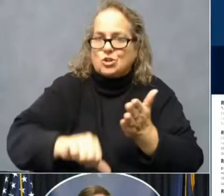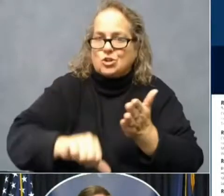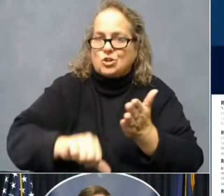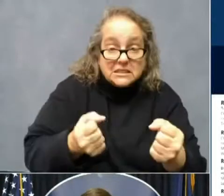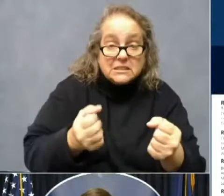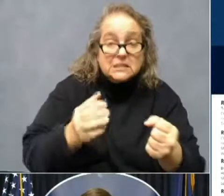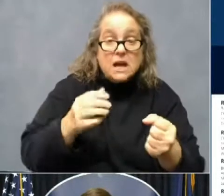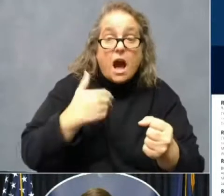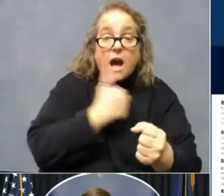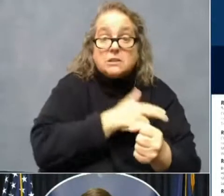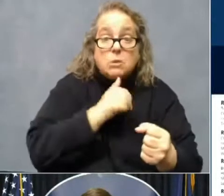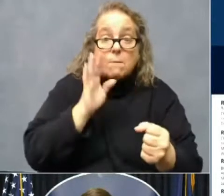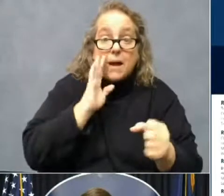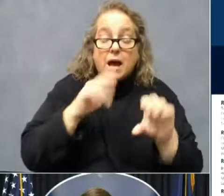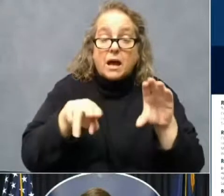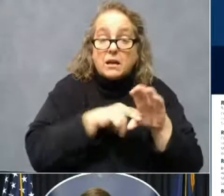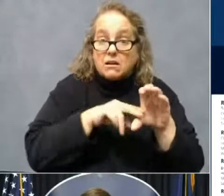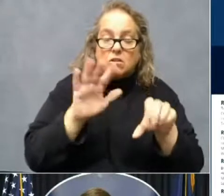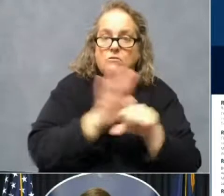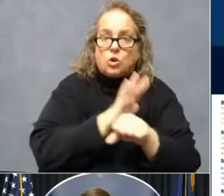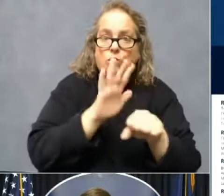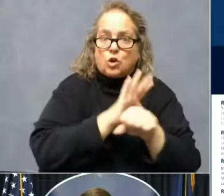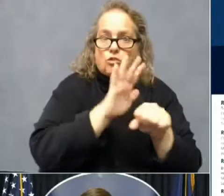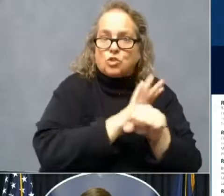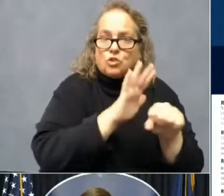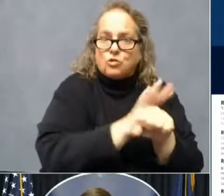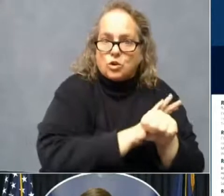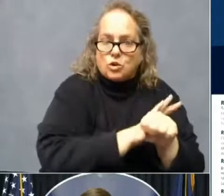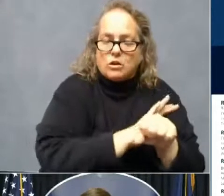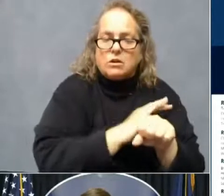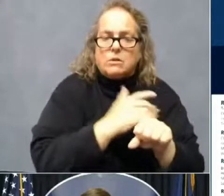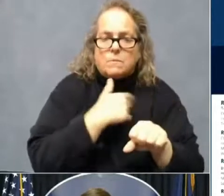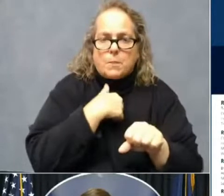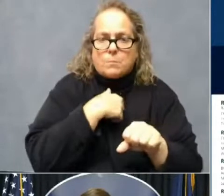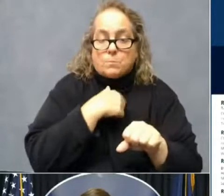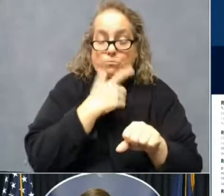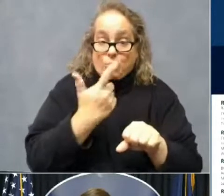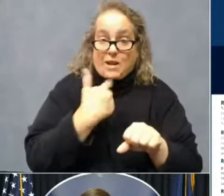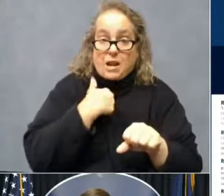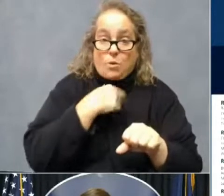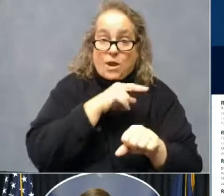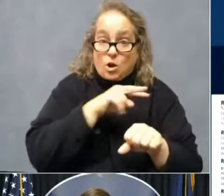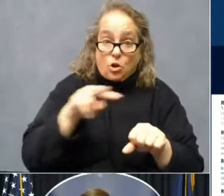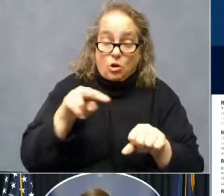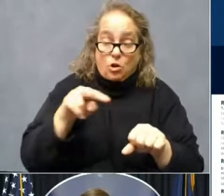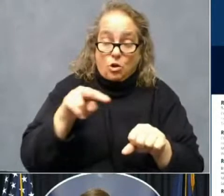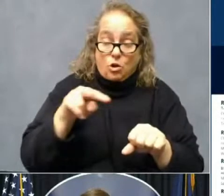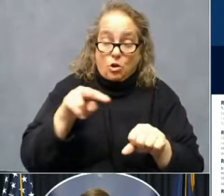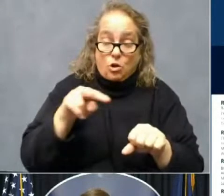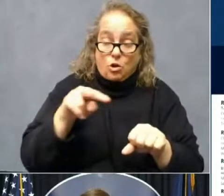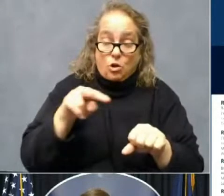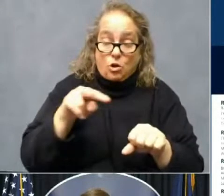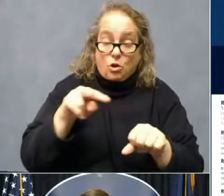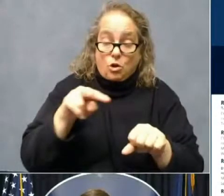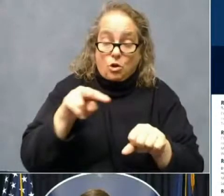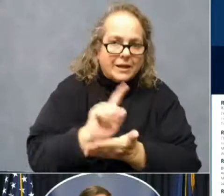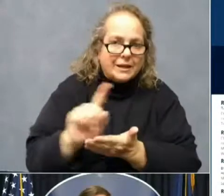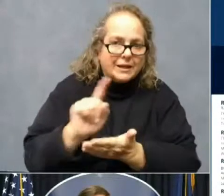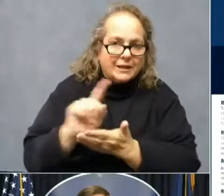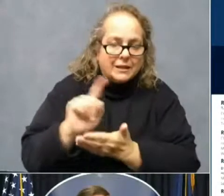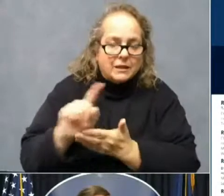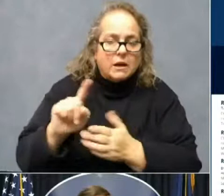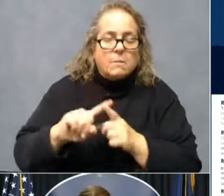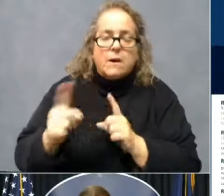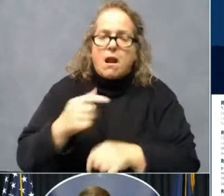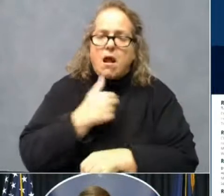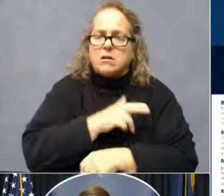up week to week. I mean, we're talking to them just about every. This